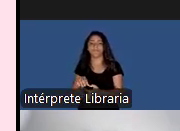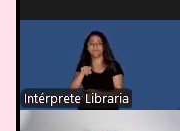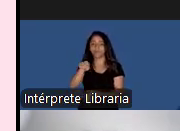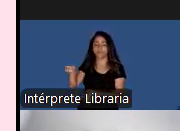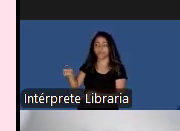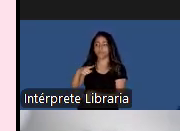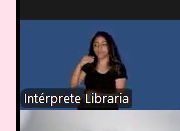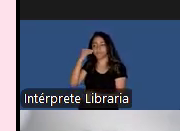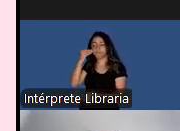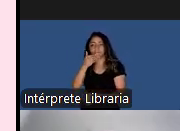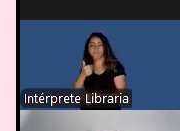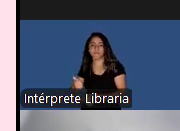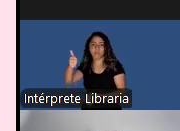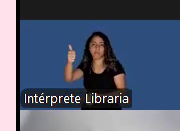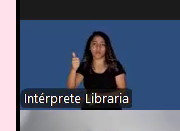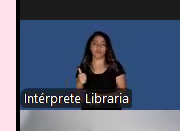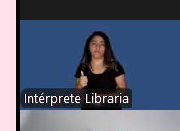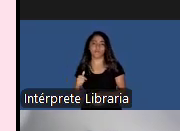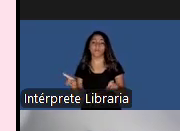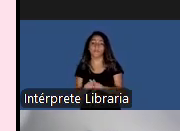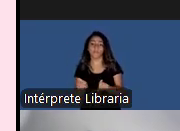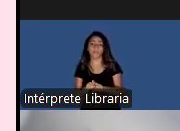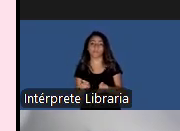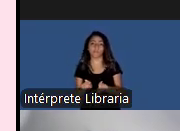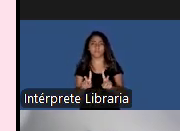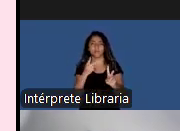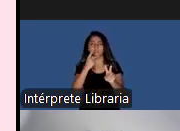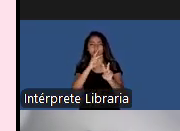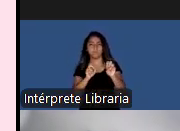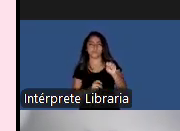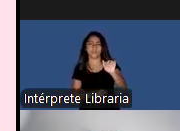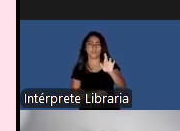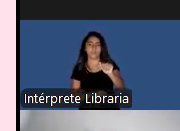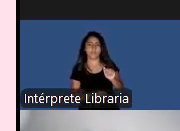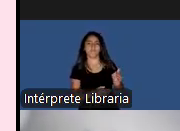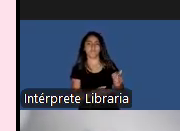of offering best experience to users